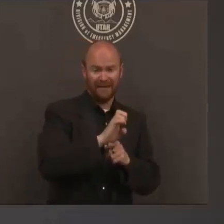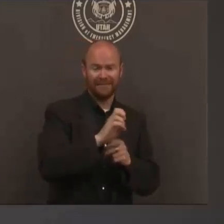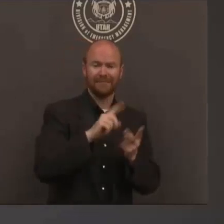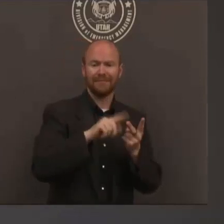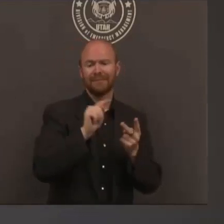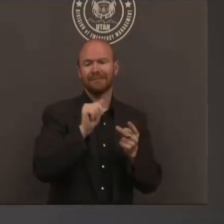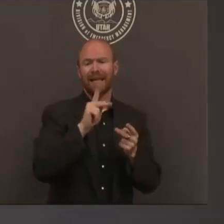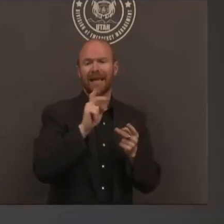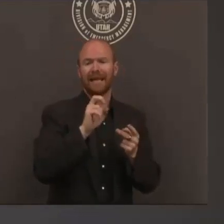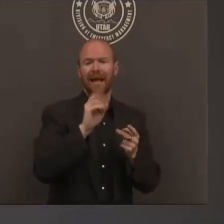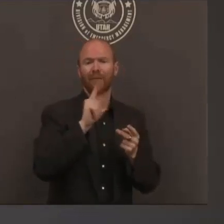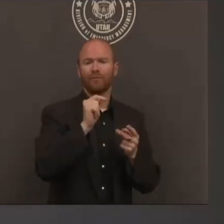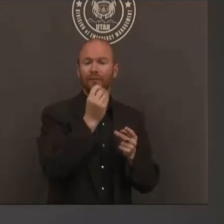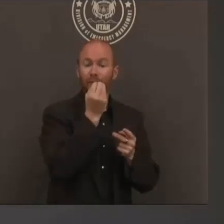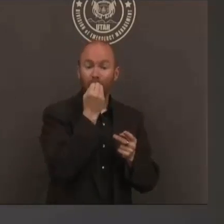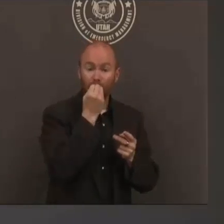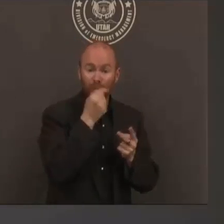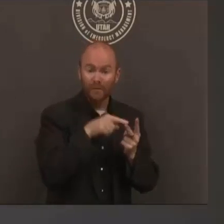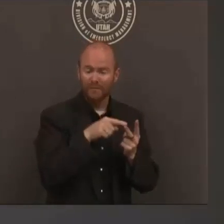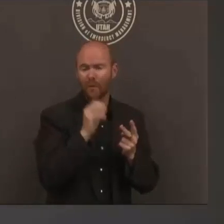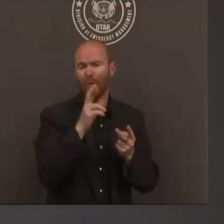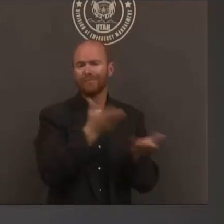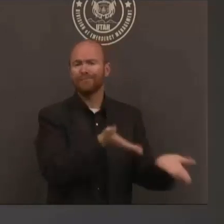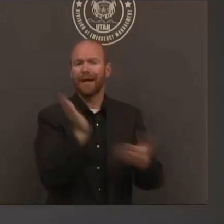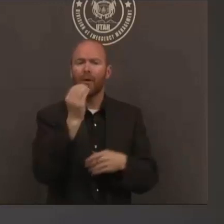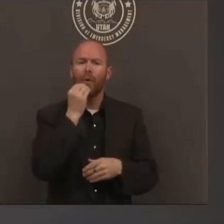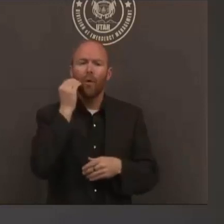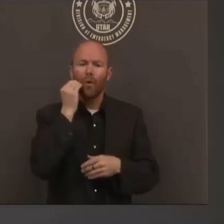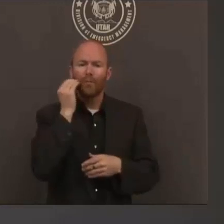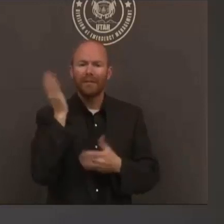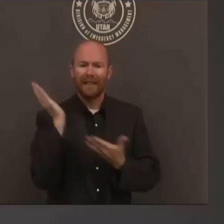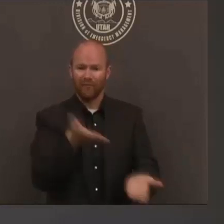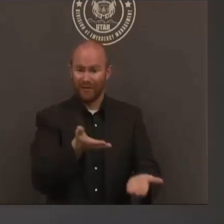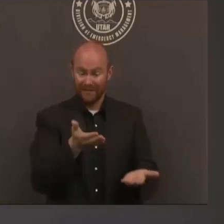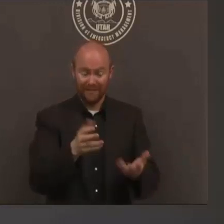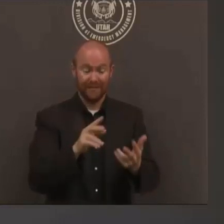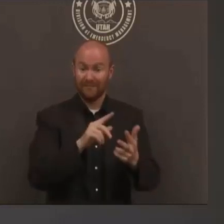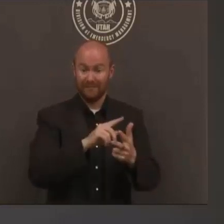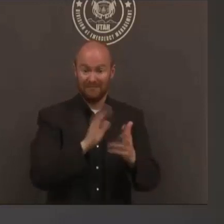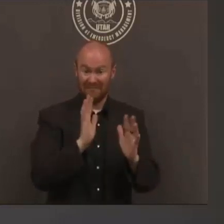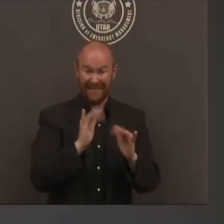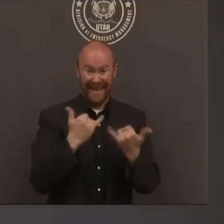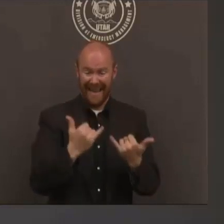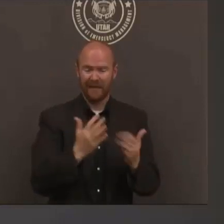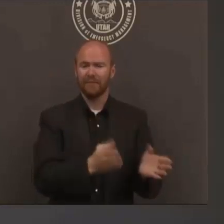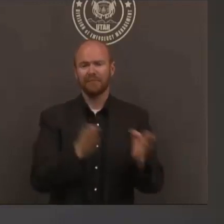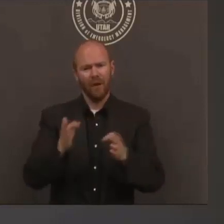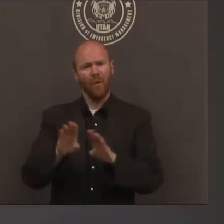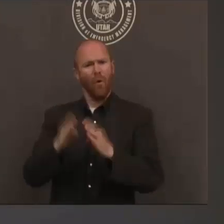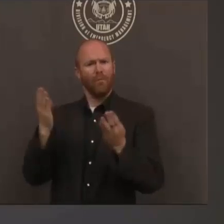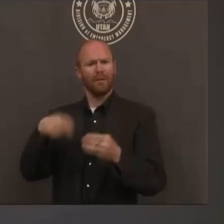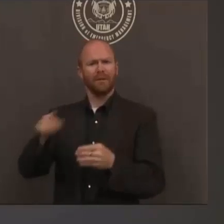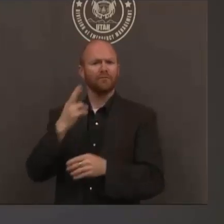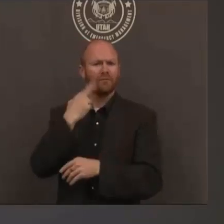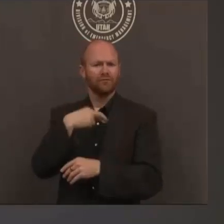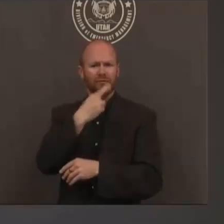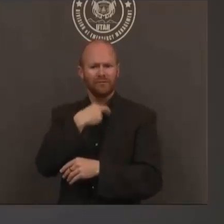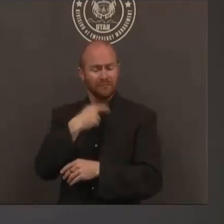takeout delivery and home delivery is going to be to open up some of our restaurants